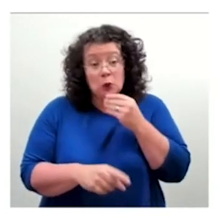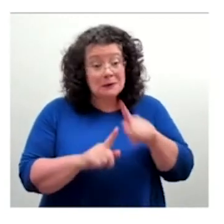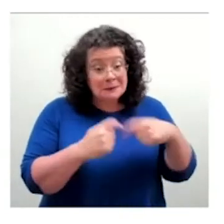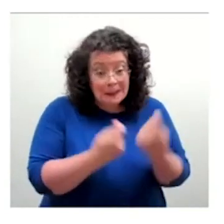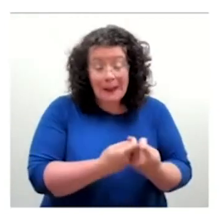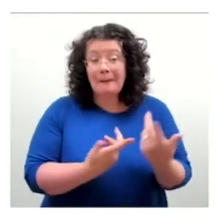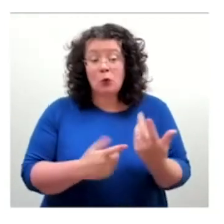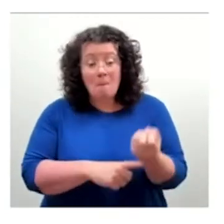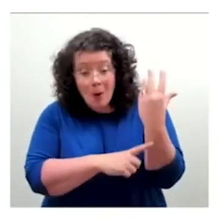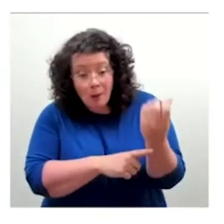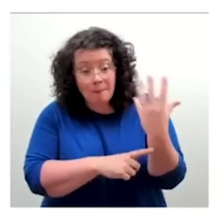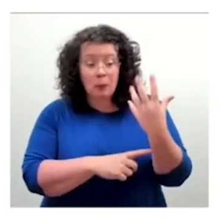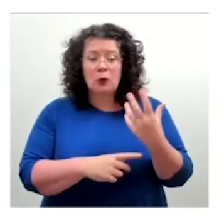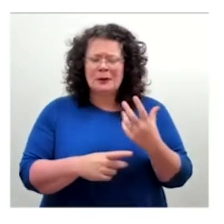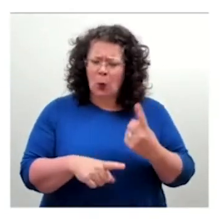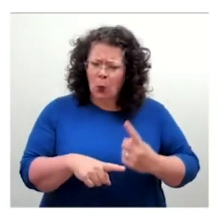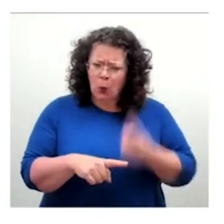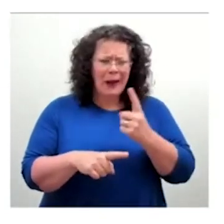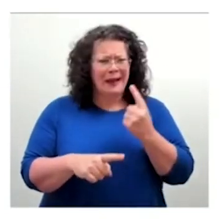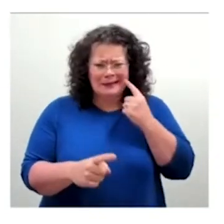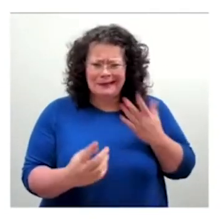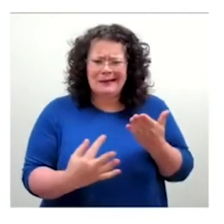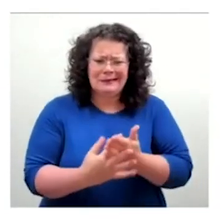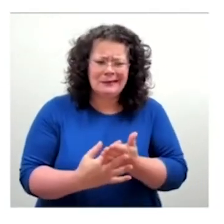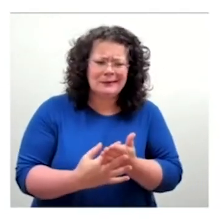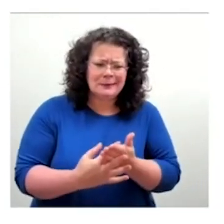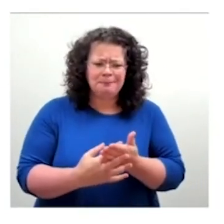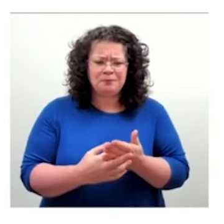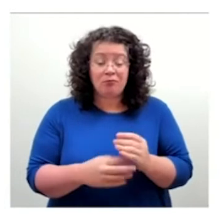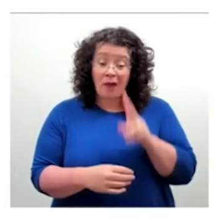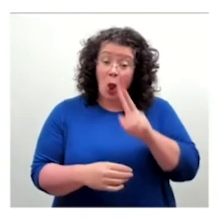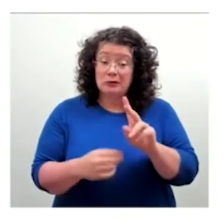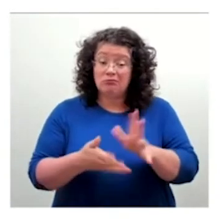and how that gets more closely and quickly embedded into society as we go forward.